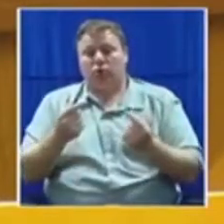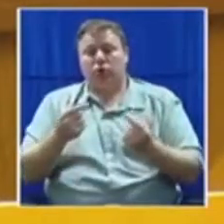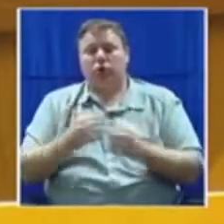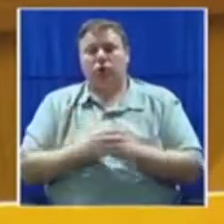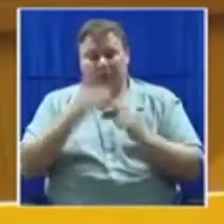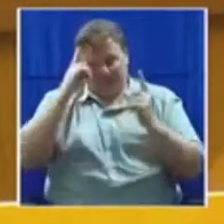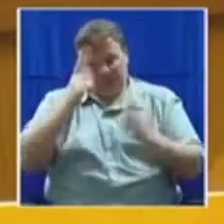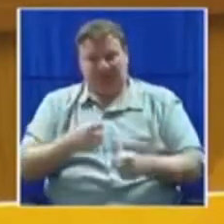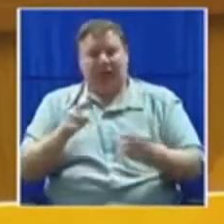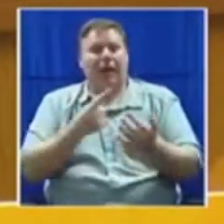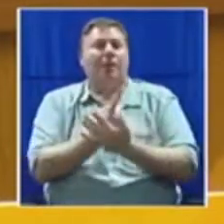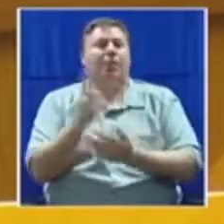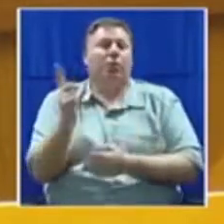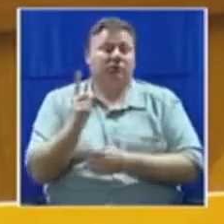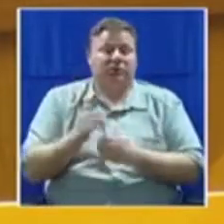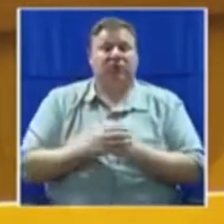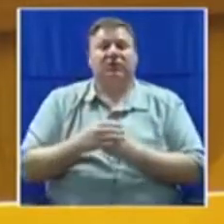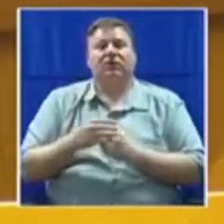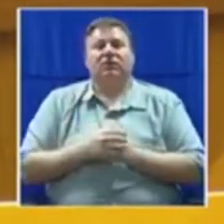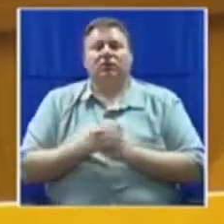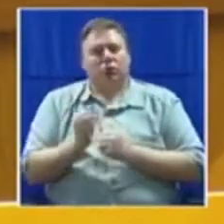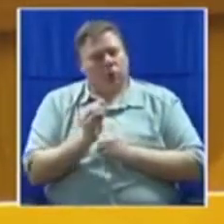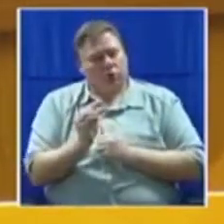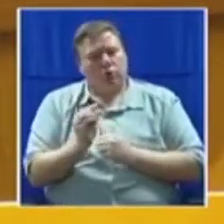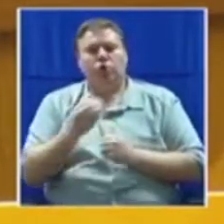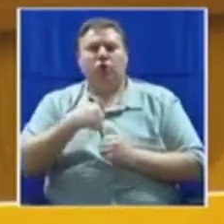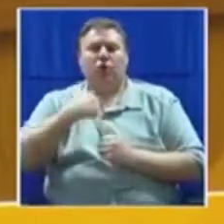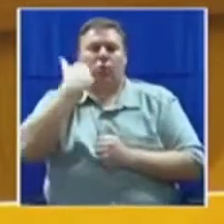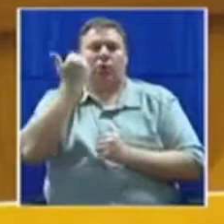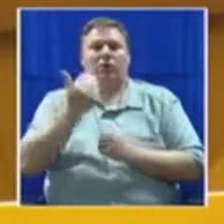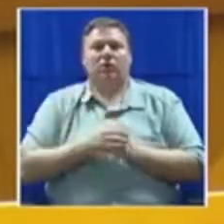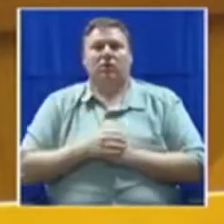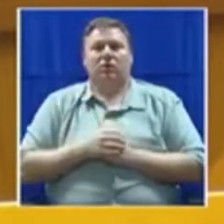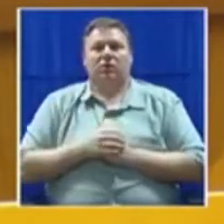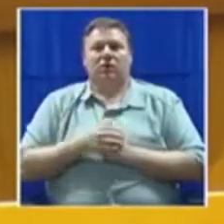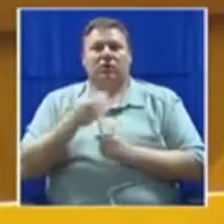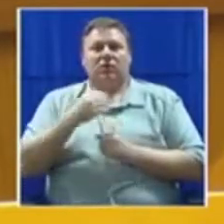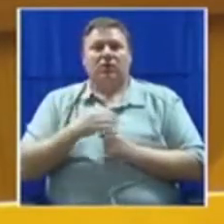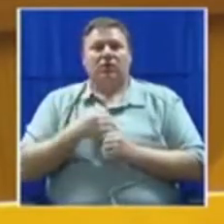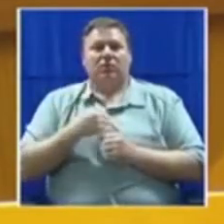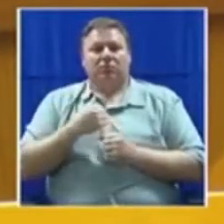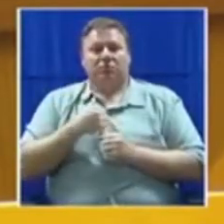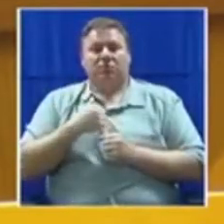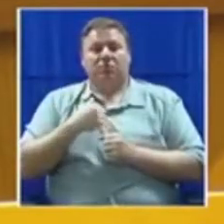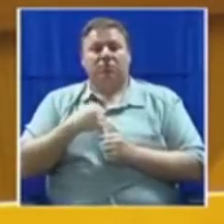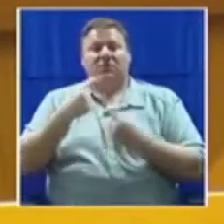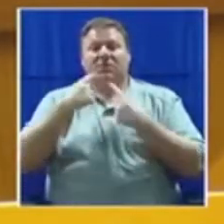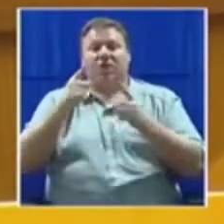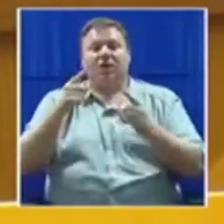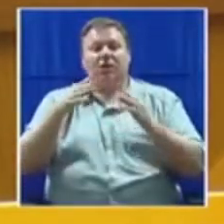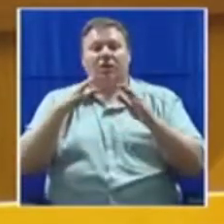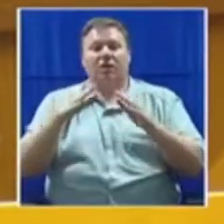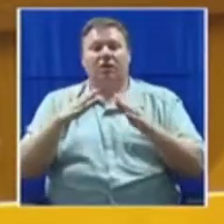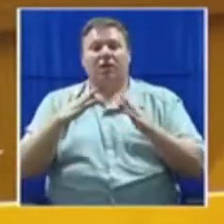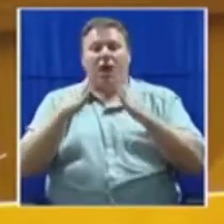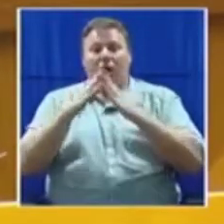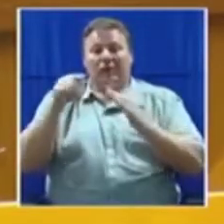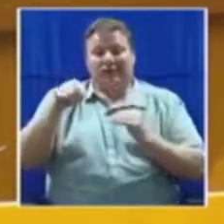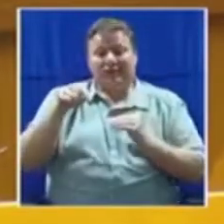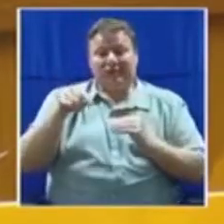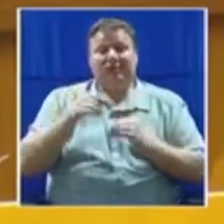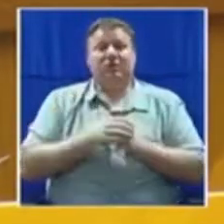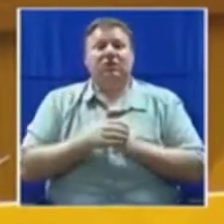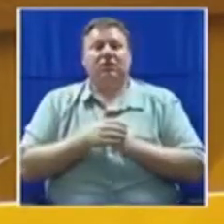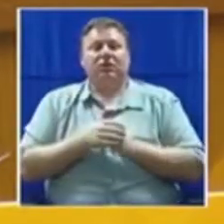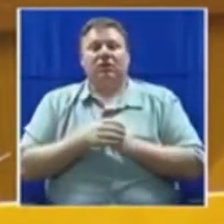want to assure this House that I more than anyone, want this matter to be resolved